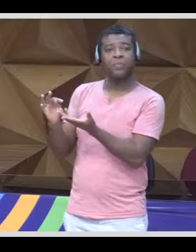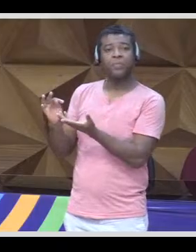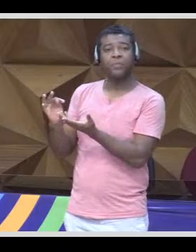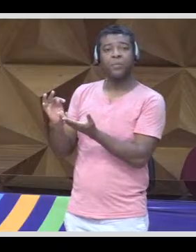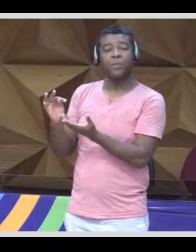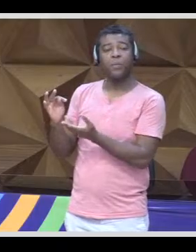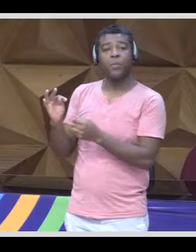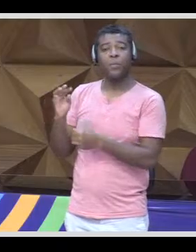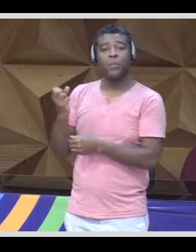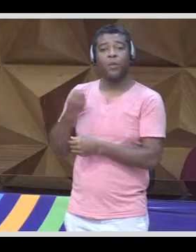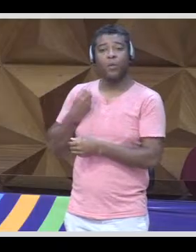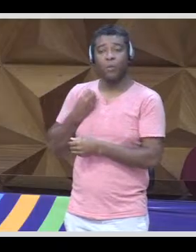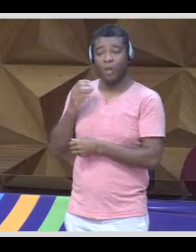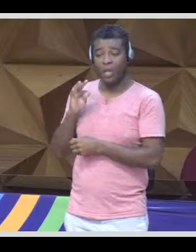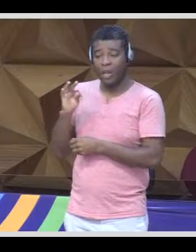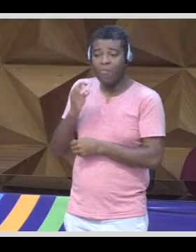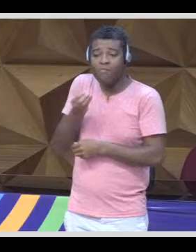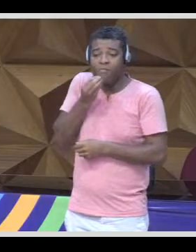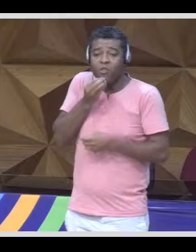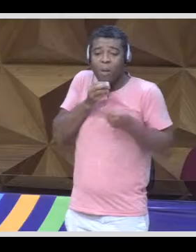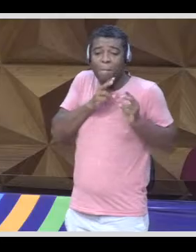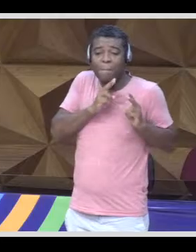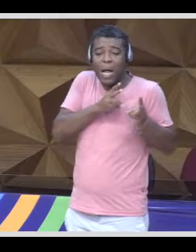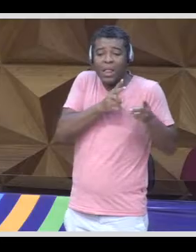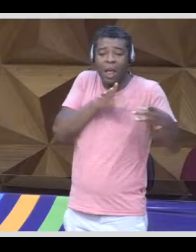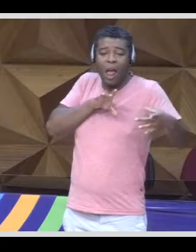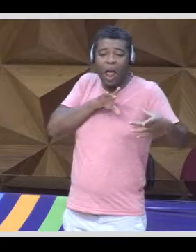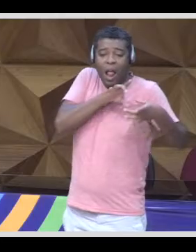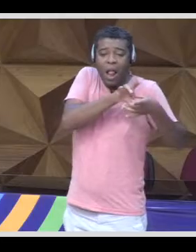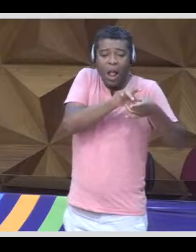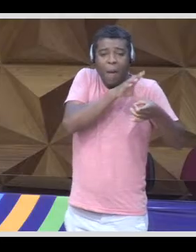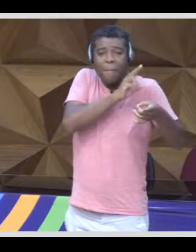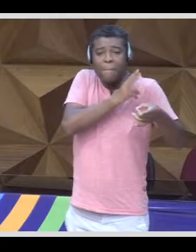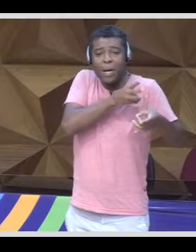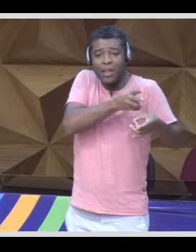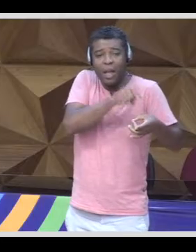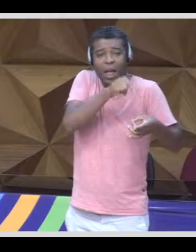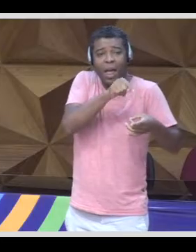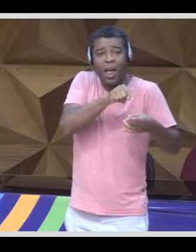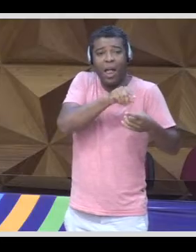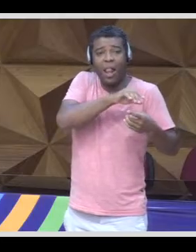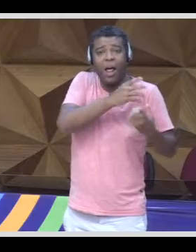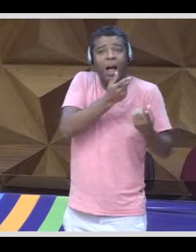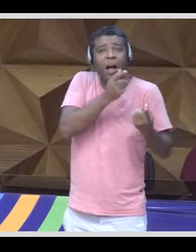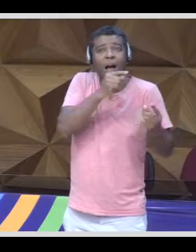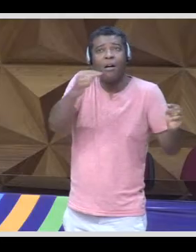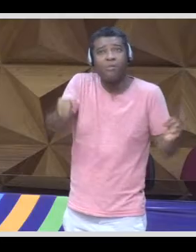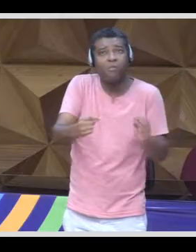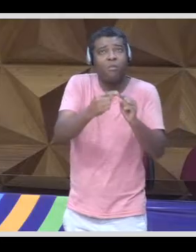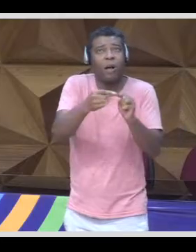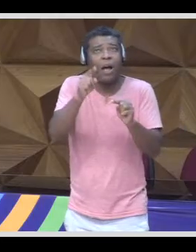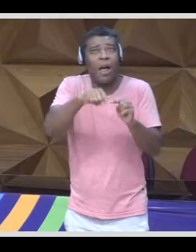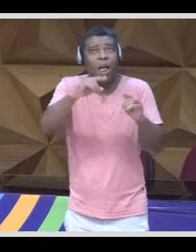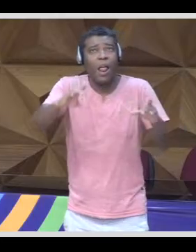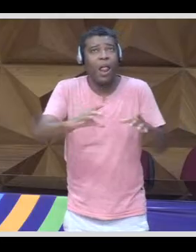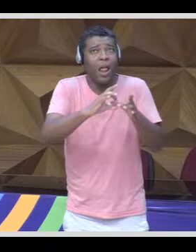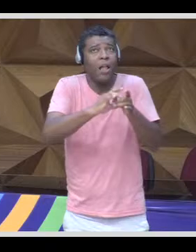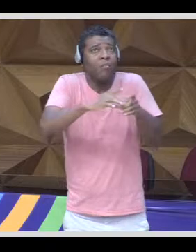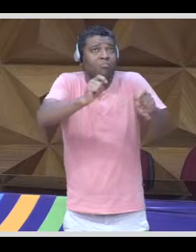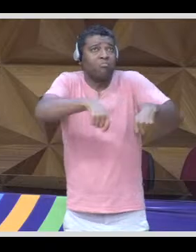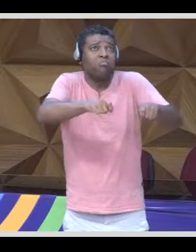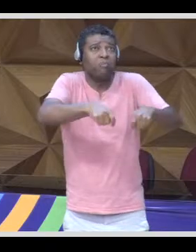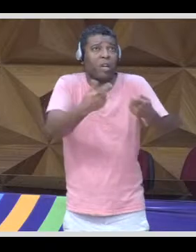reflect possibly coordination. So I can control how aggressive I am or how conservative I